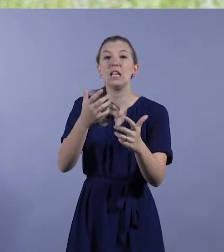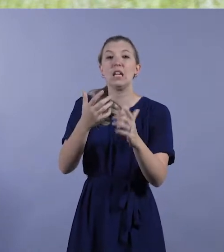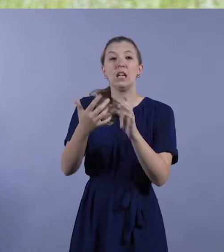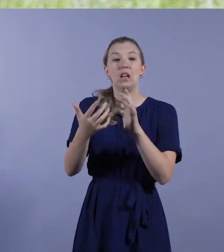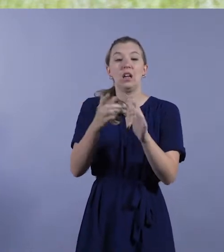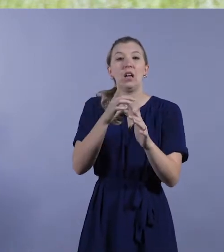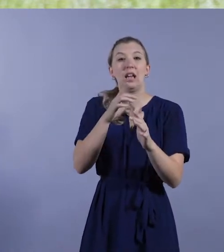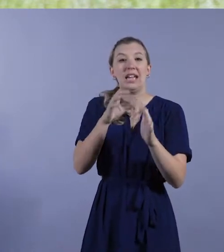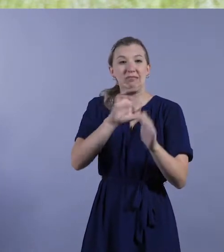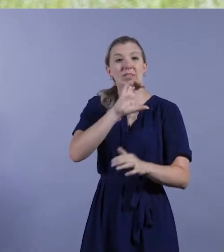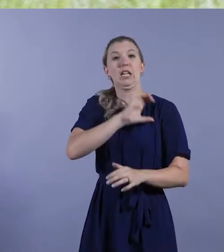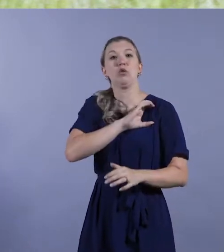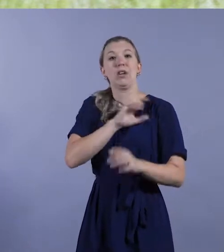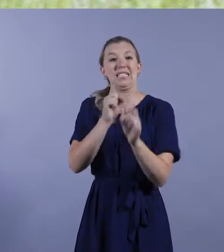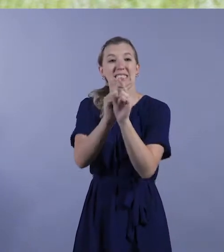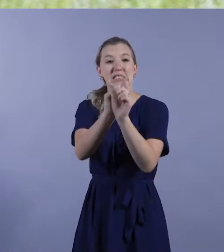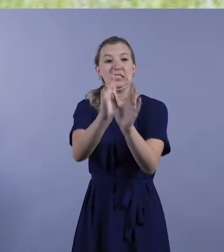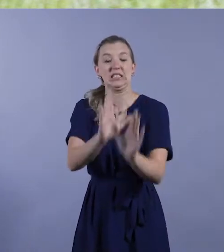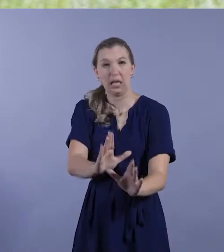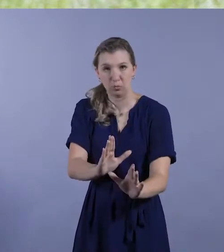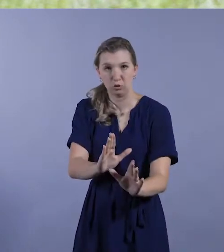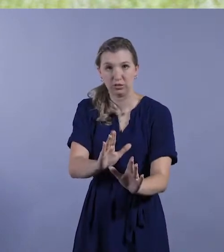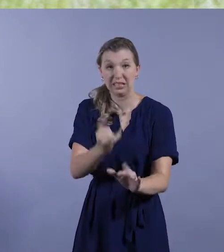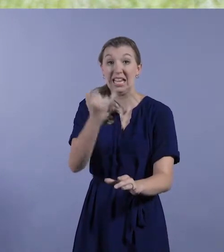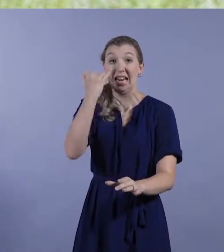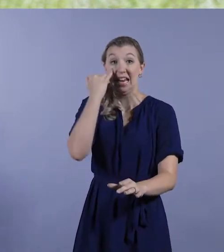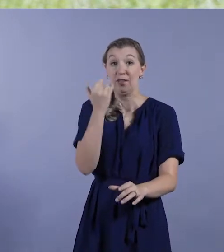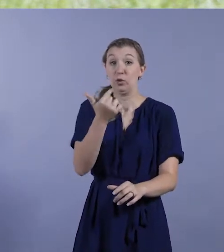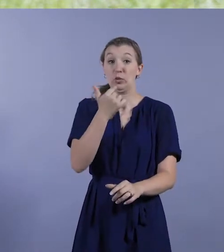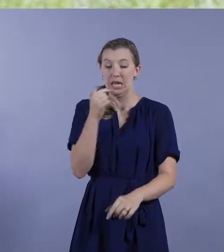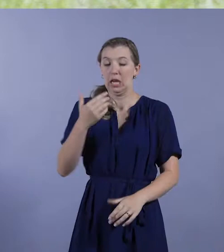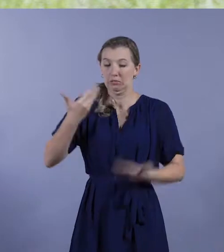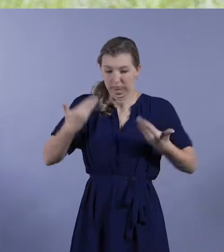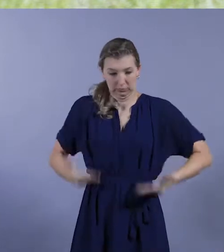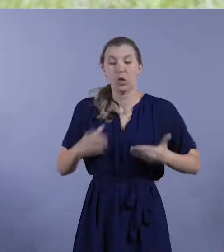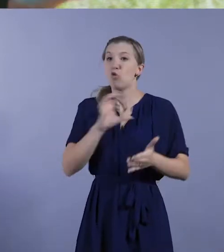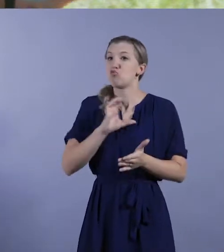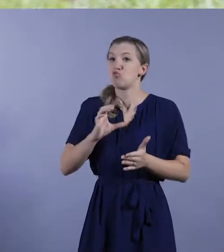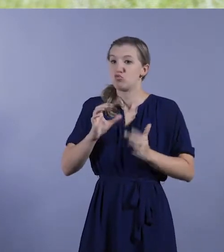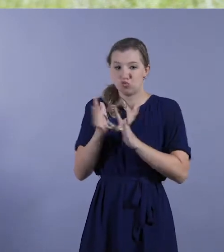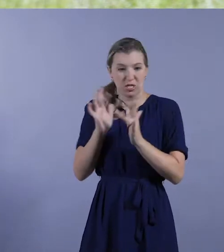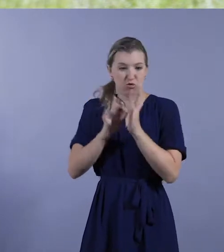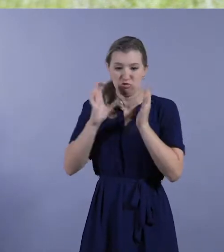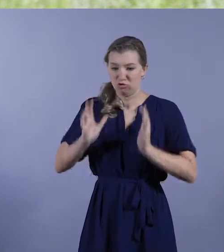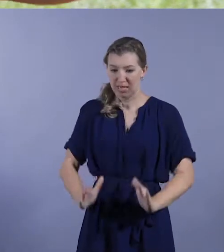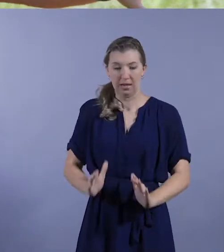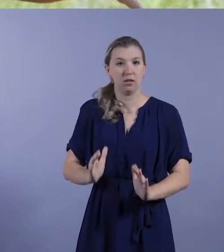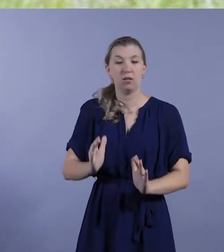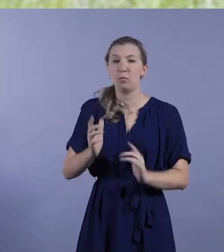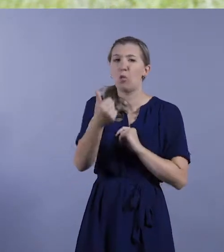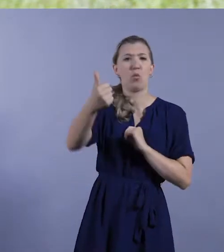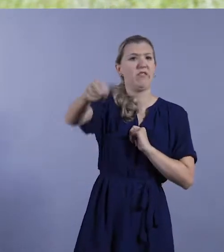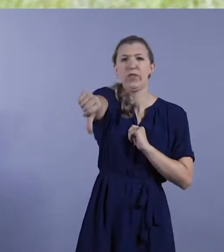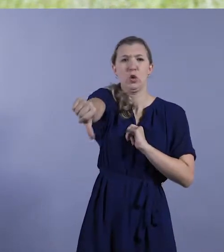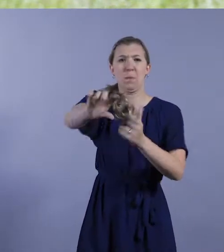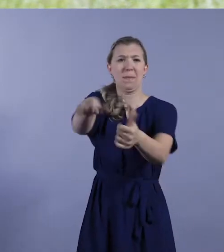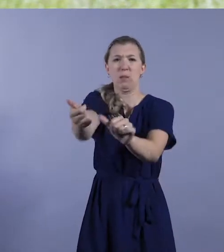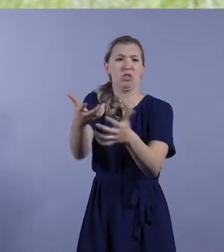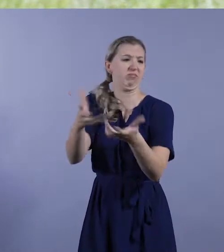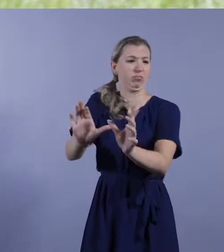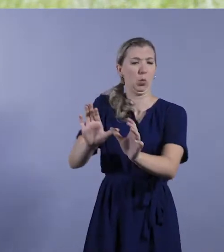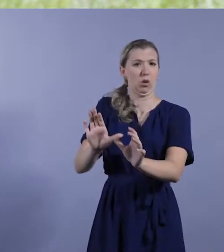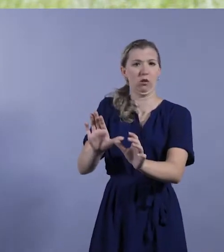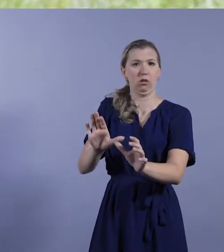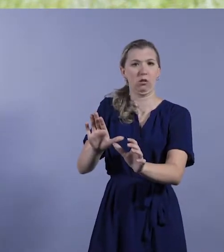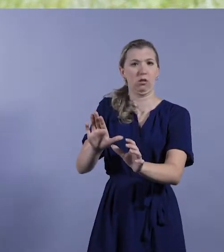characterizes disciples. If you claim to be a Christian, but refuse to be baptized,